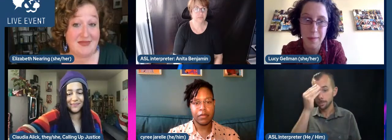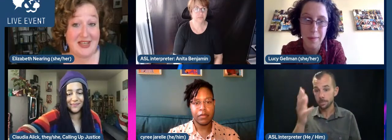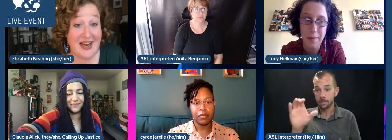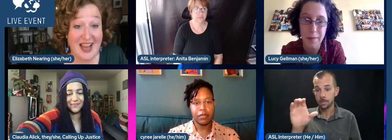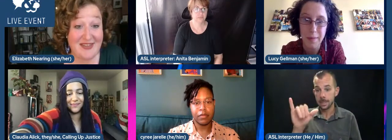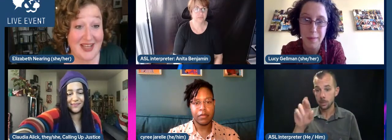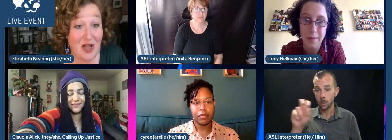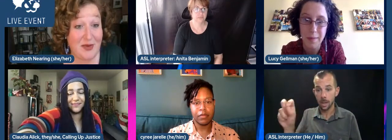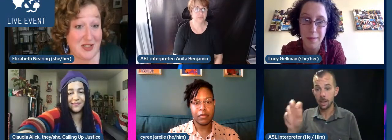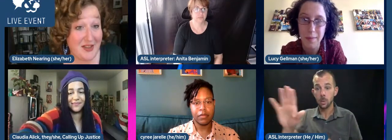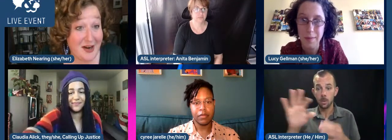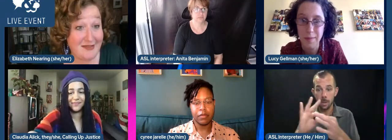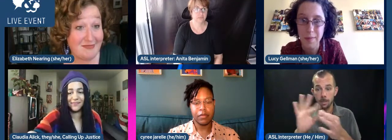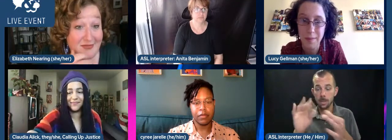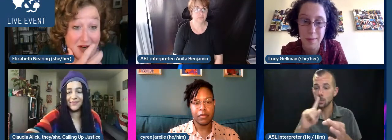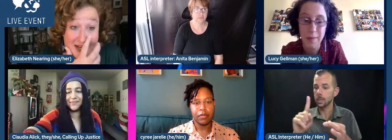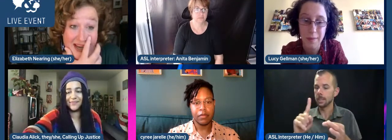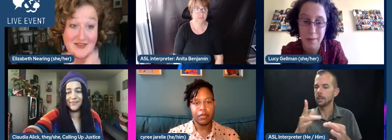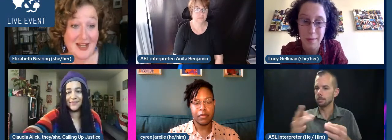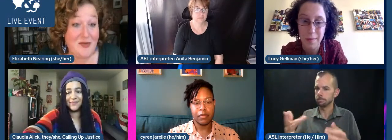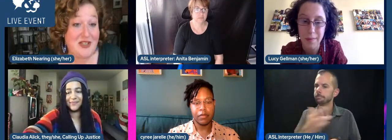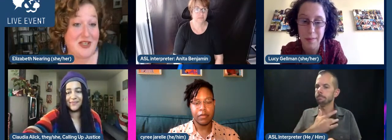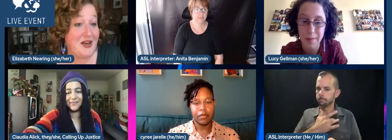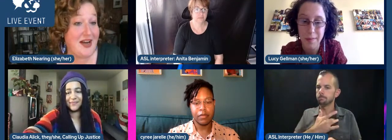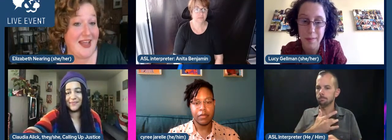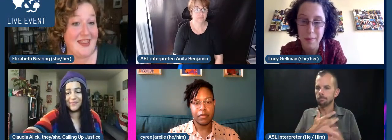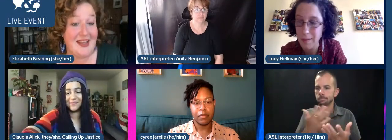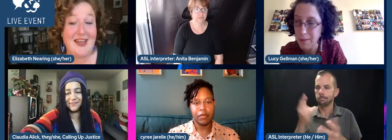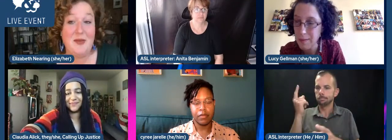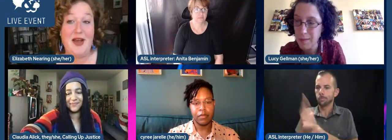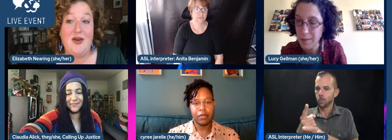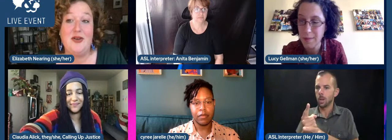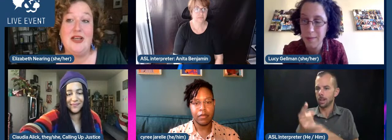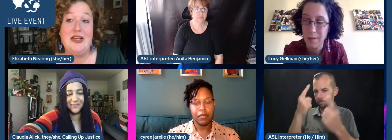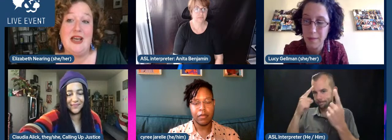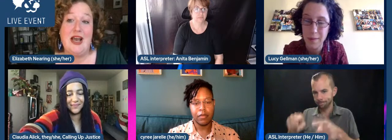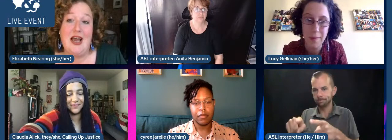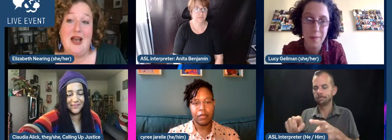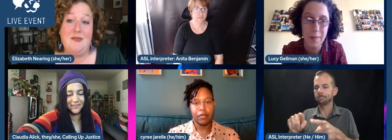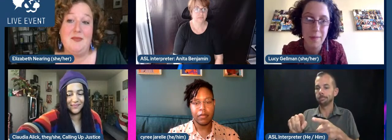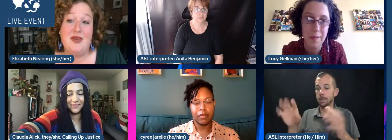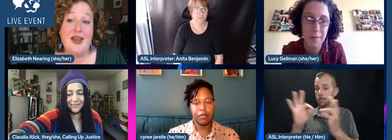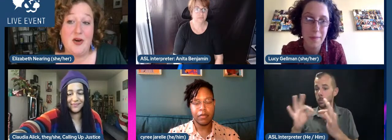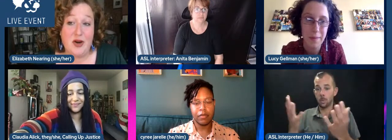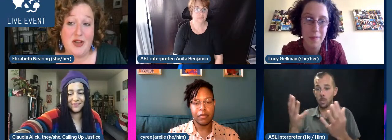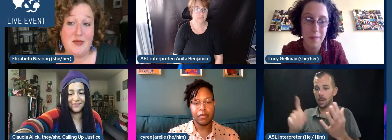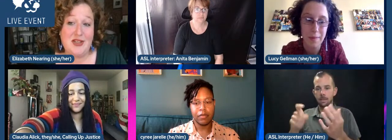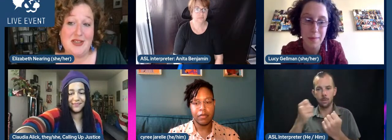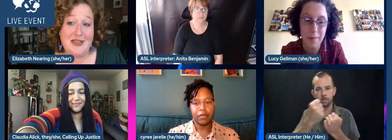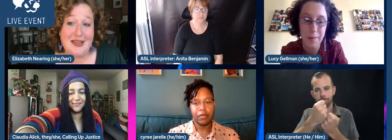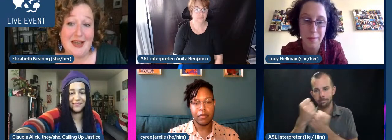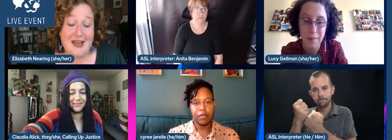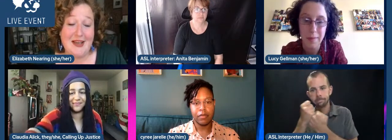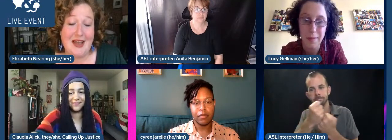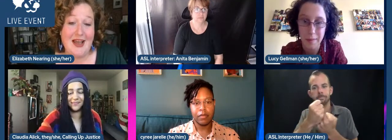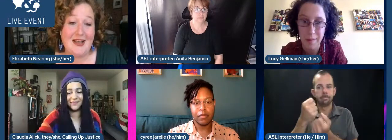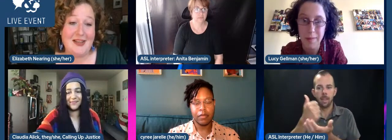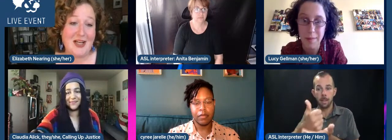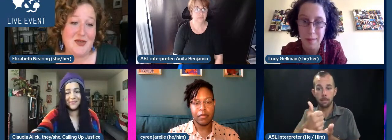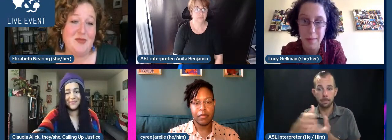just gonna have to help each other. We're gonna have to help each other. And thinking about care work, you mentioned